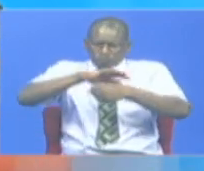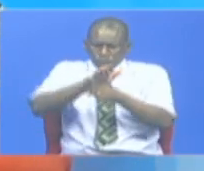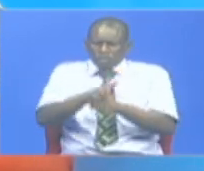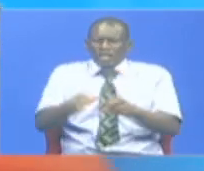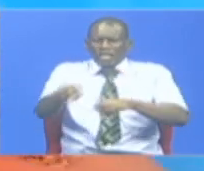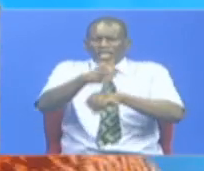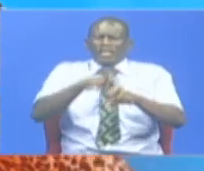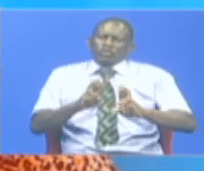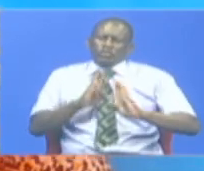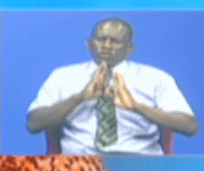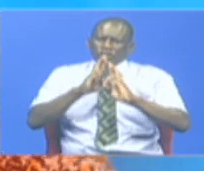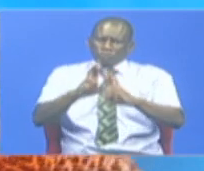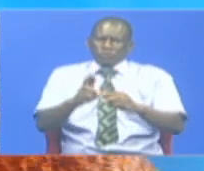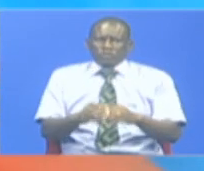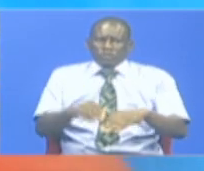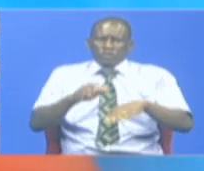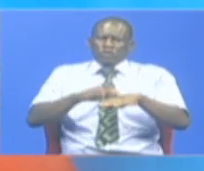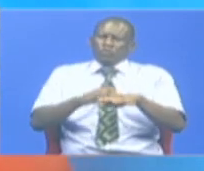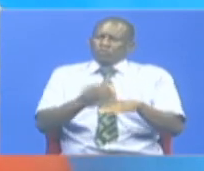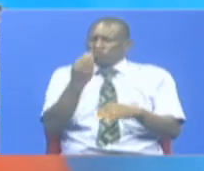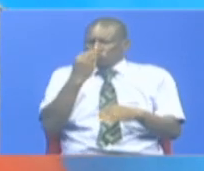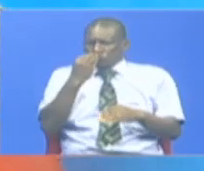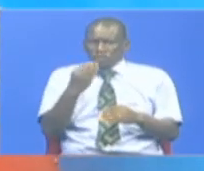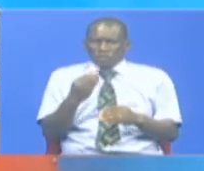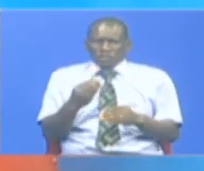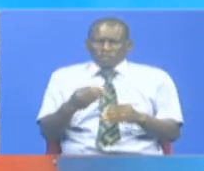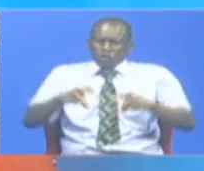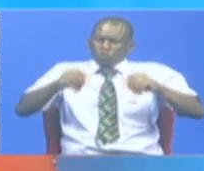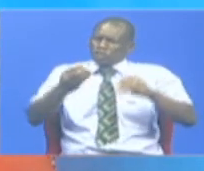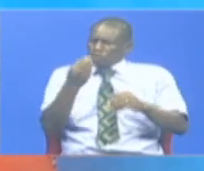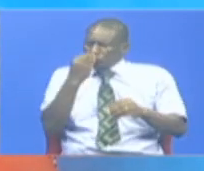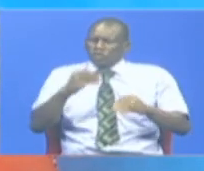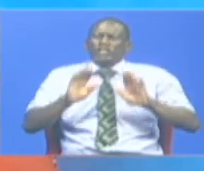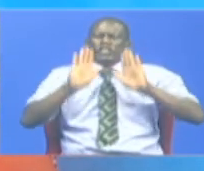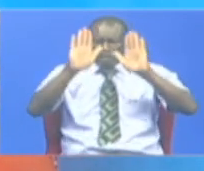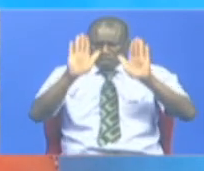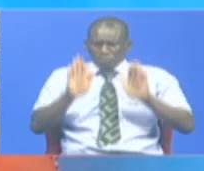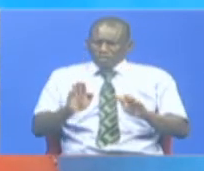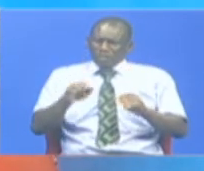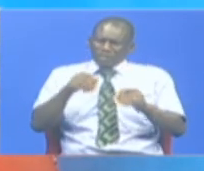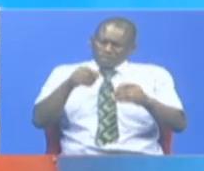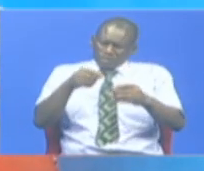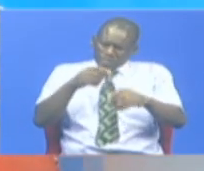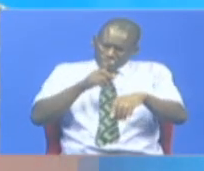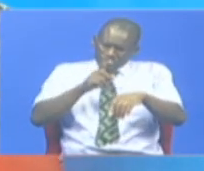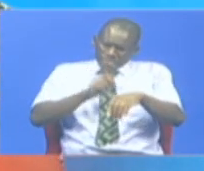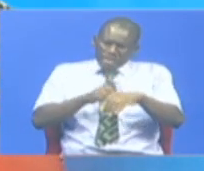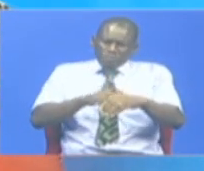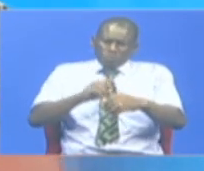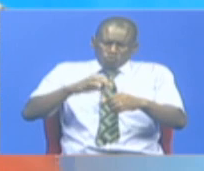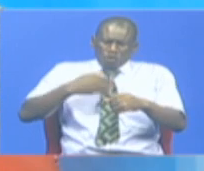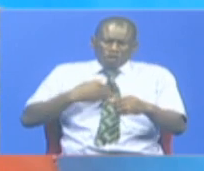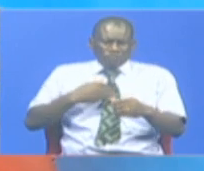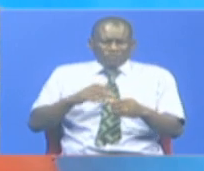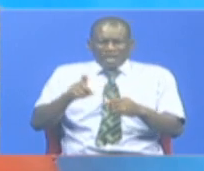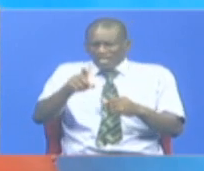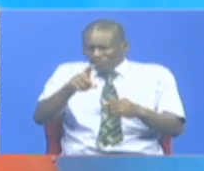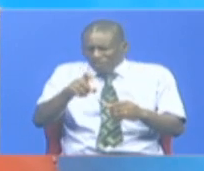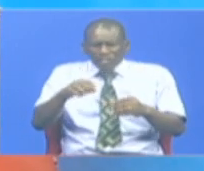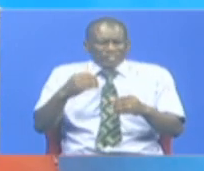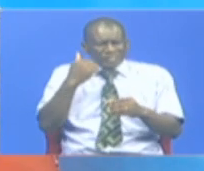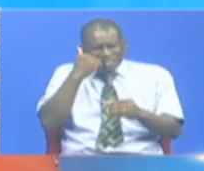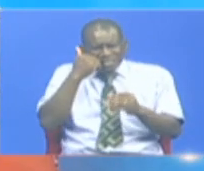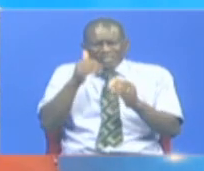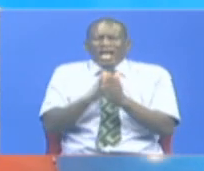response. Good nutrition is very important during and after an infection. Infections take a